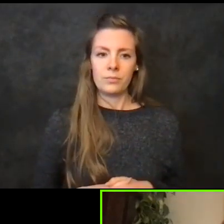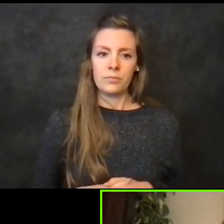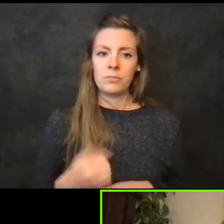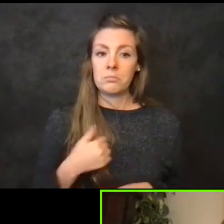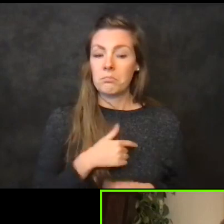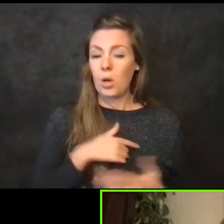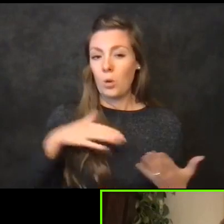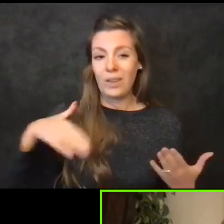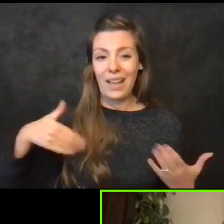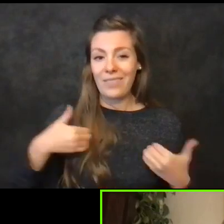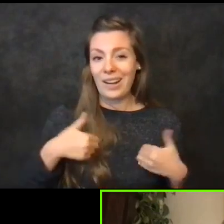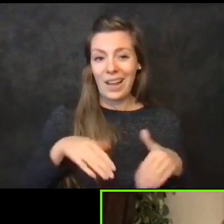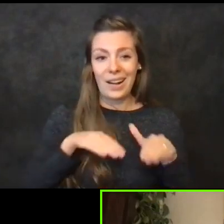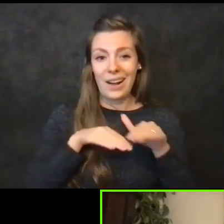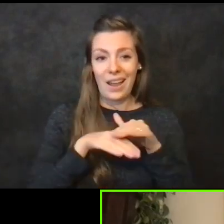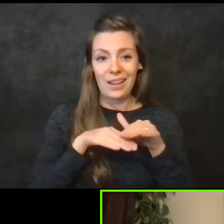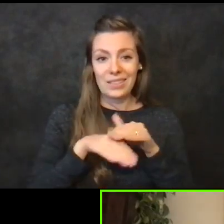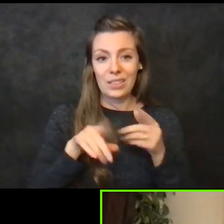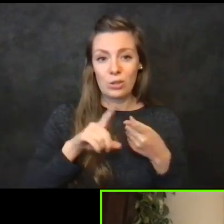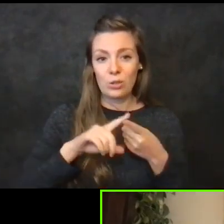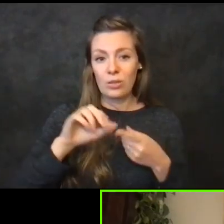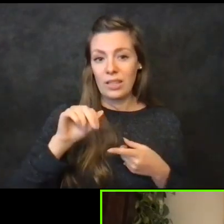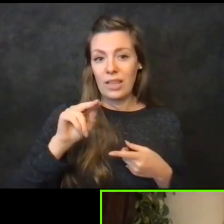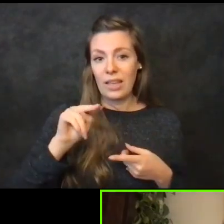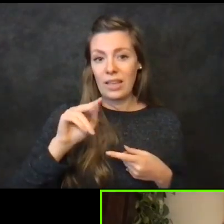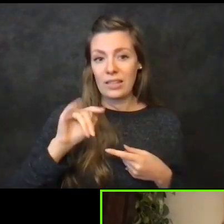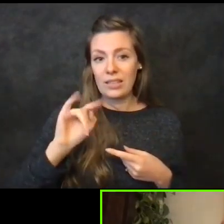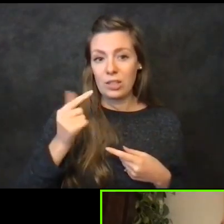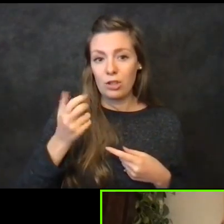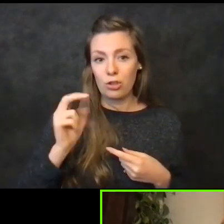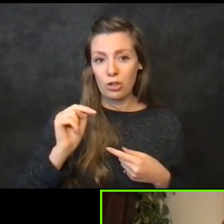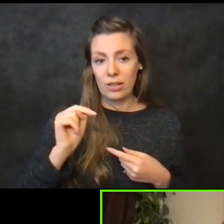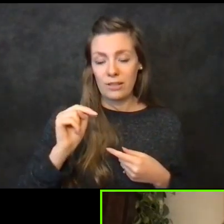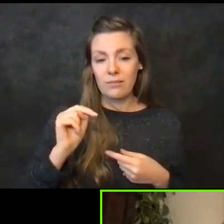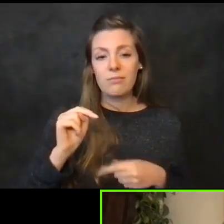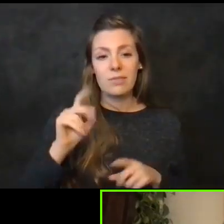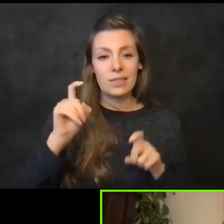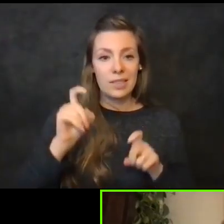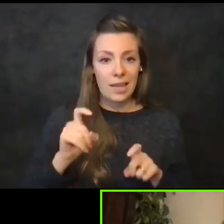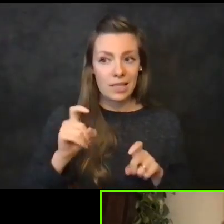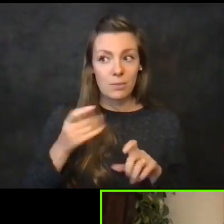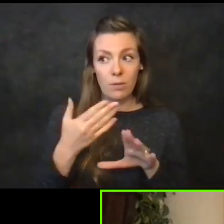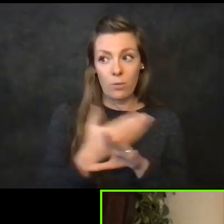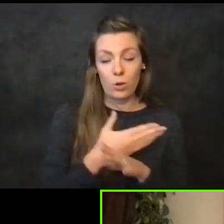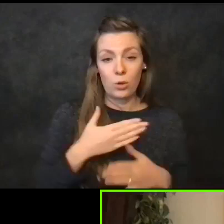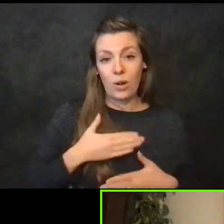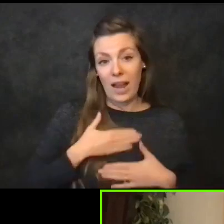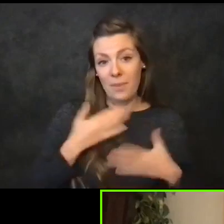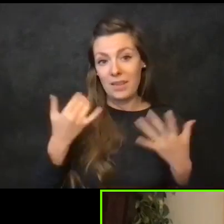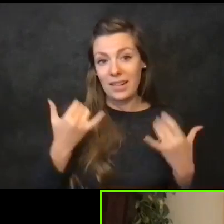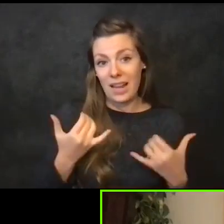had access to those antigen tests before for all students. So we're happy that those are available.